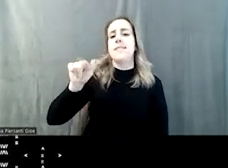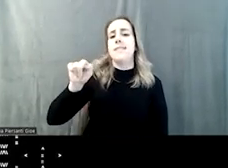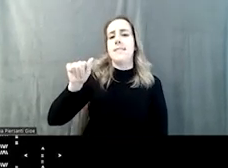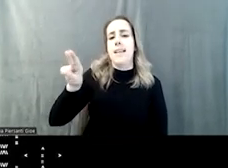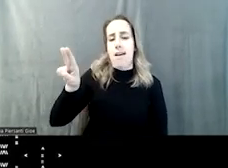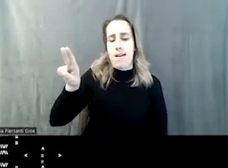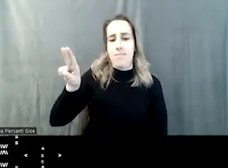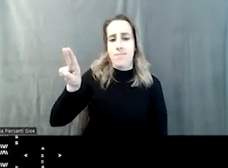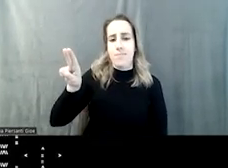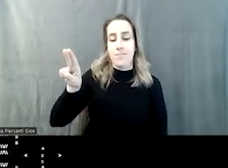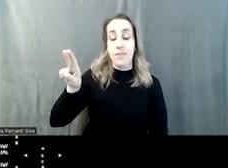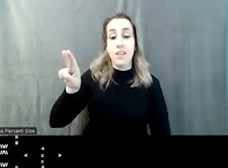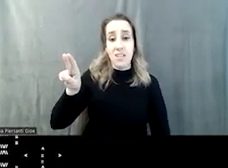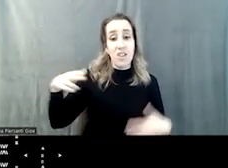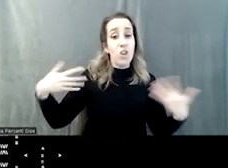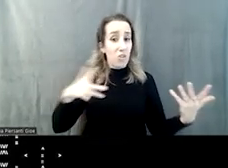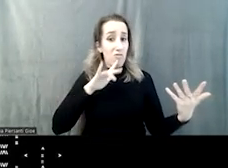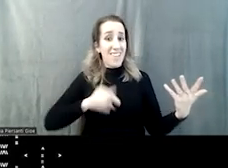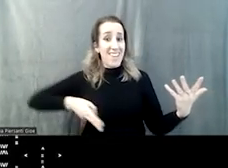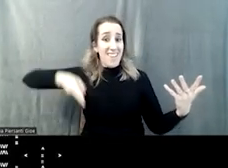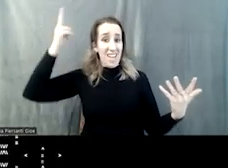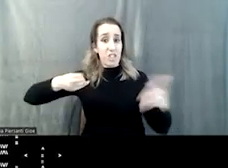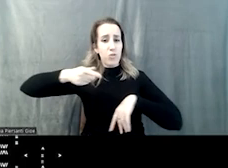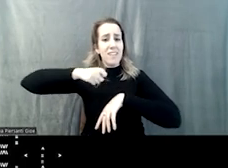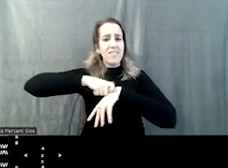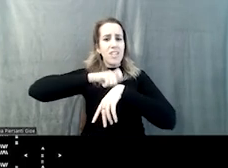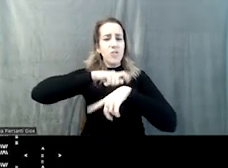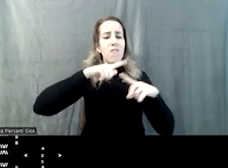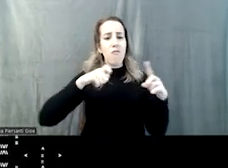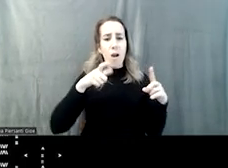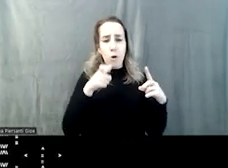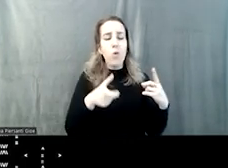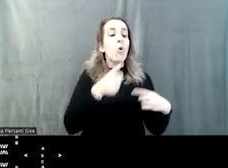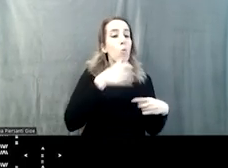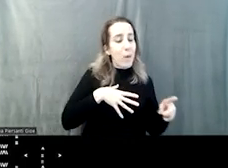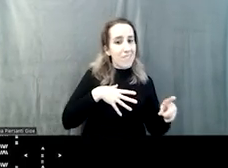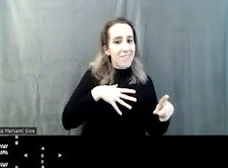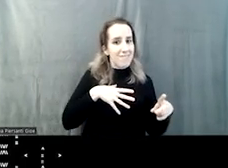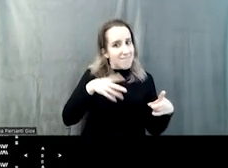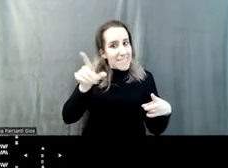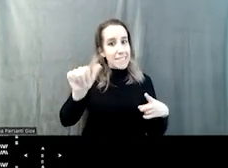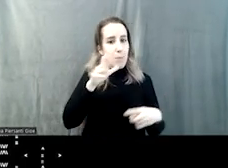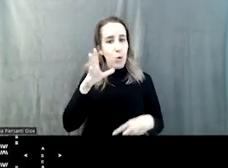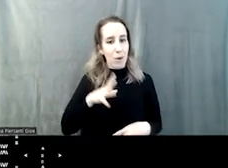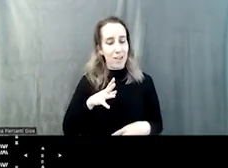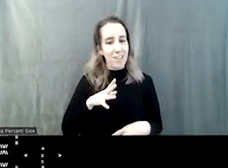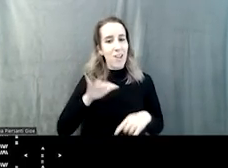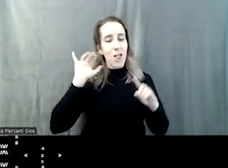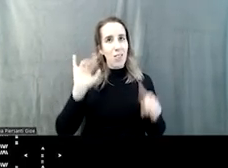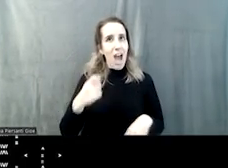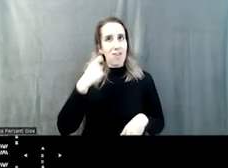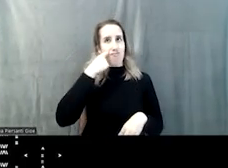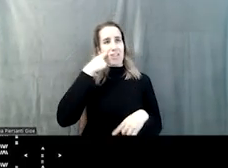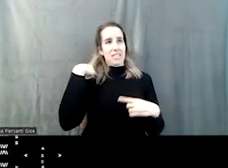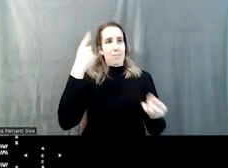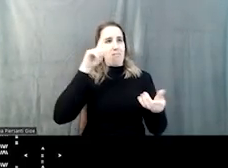the history of tattooing actually comes from women, and it actually comes from disabled women. And so I guess that's kind of what I've been recently looking